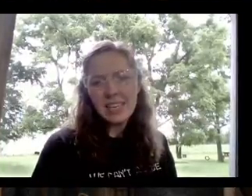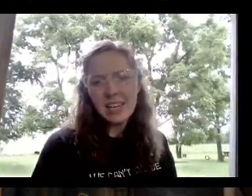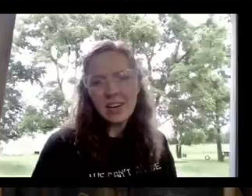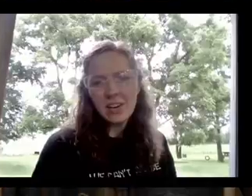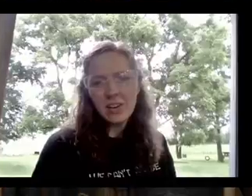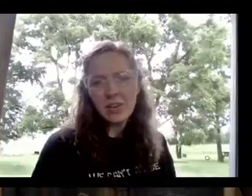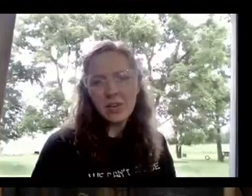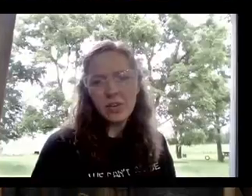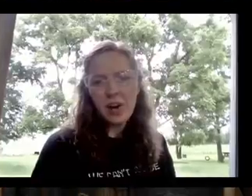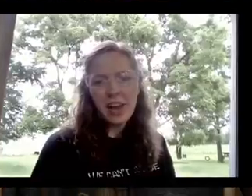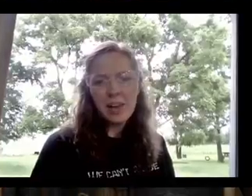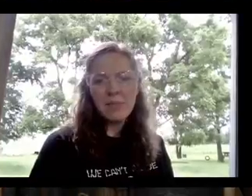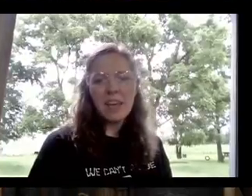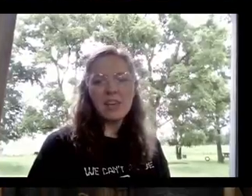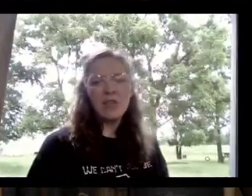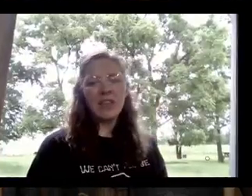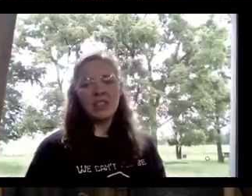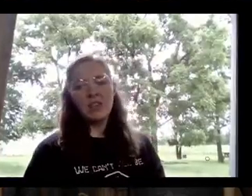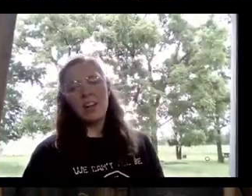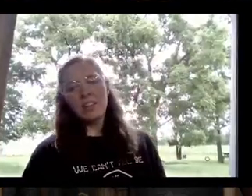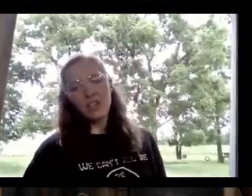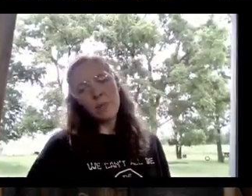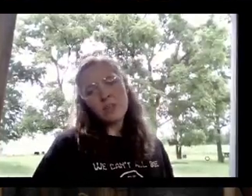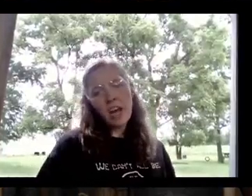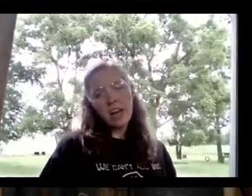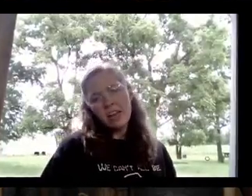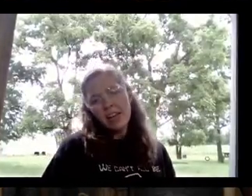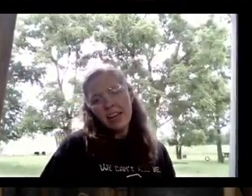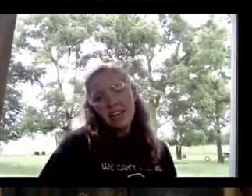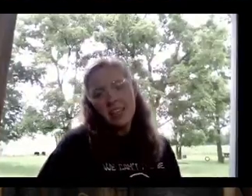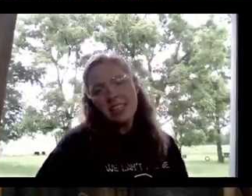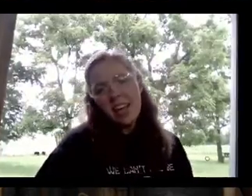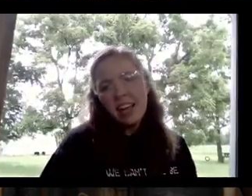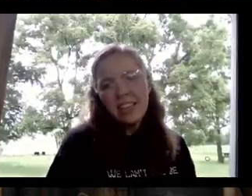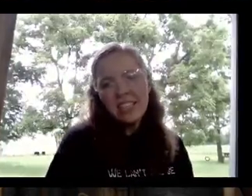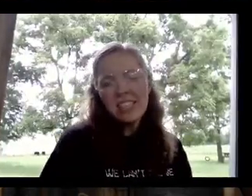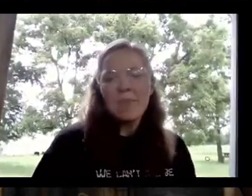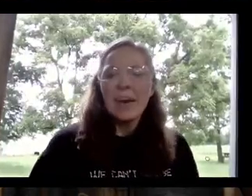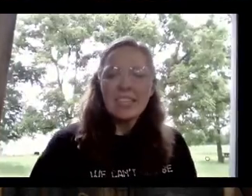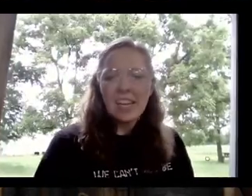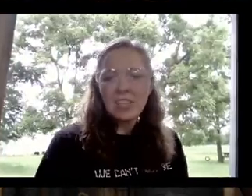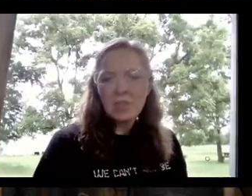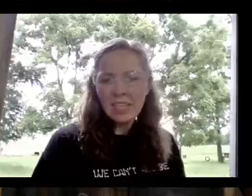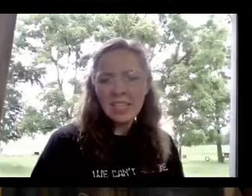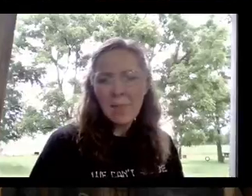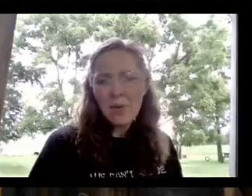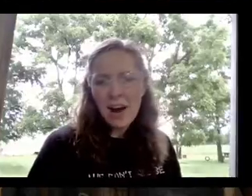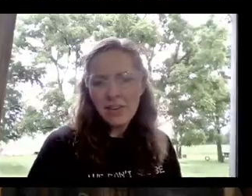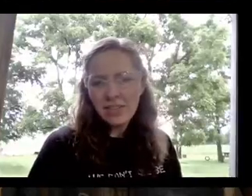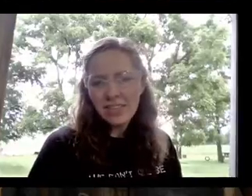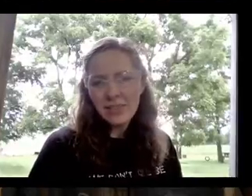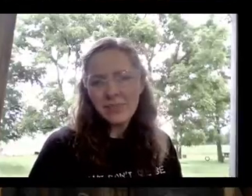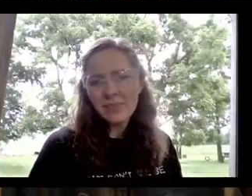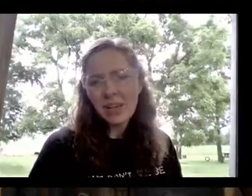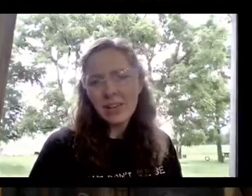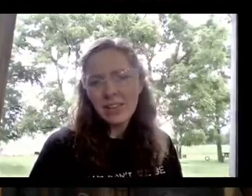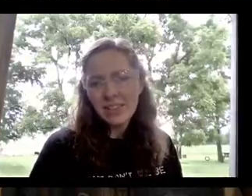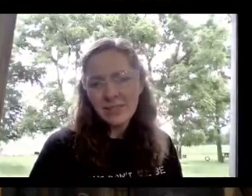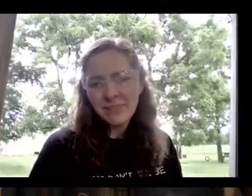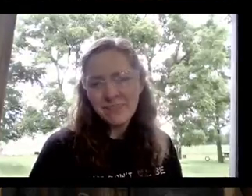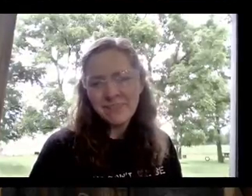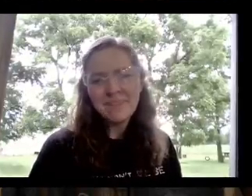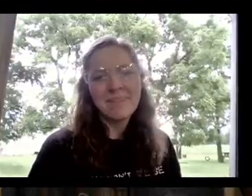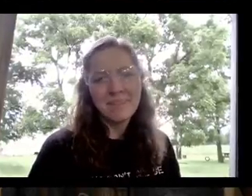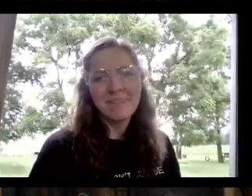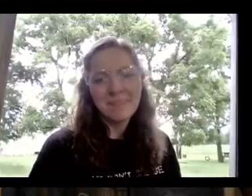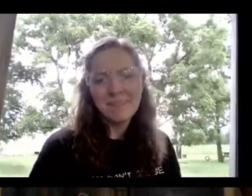Let's see here. Graham, thank you for the $2 super chat. He said, this is the best I can do this time around. Graham,